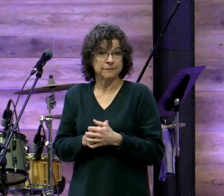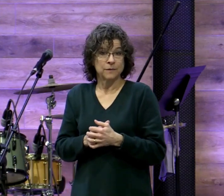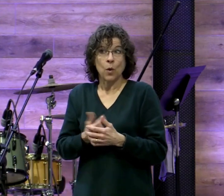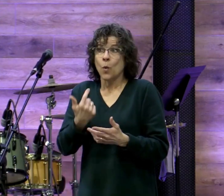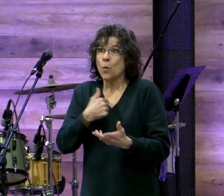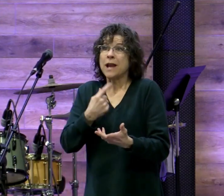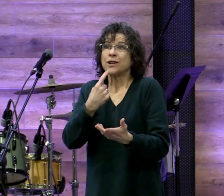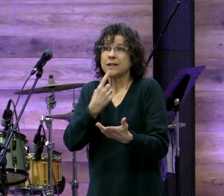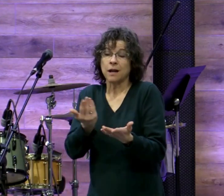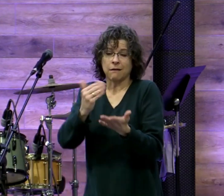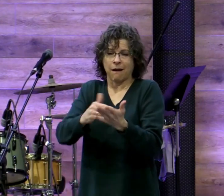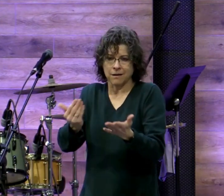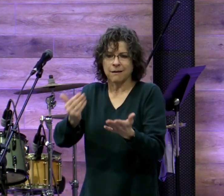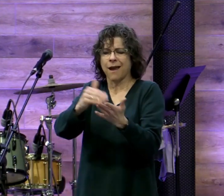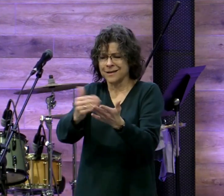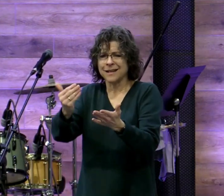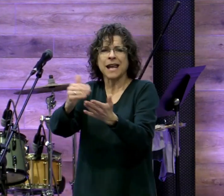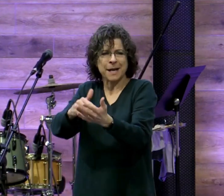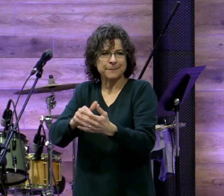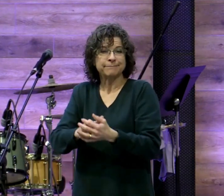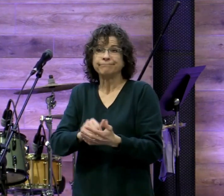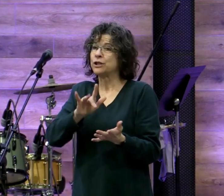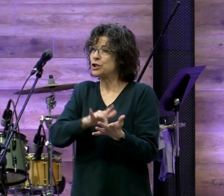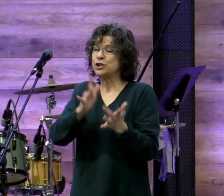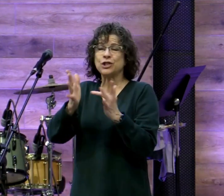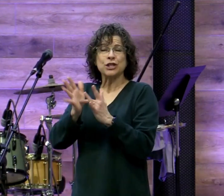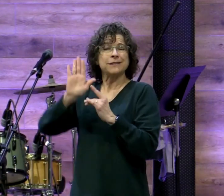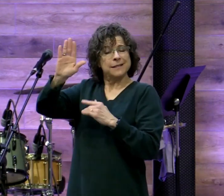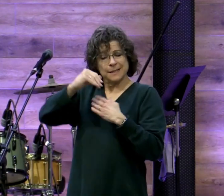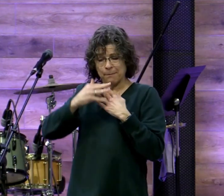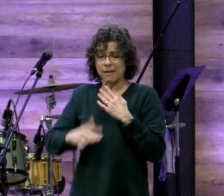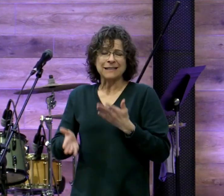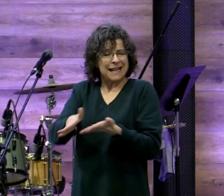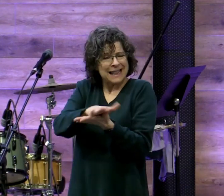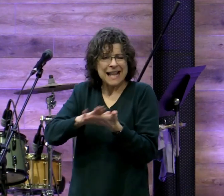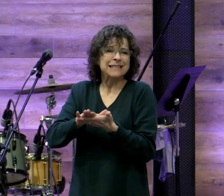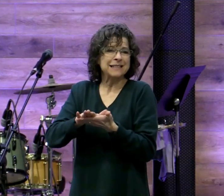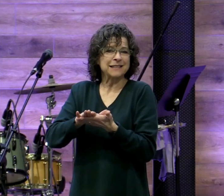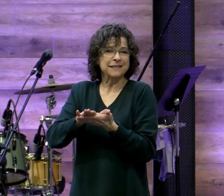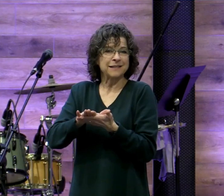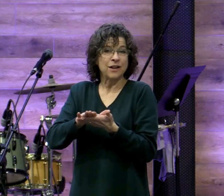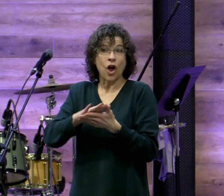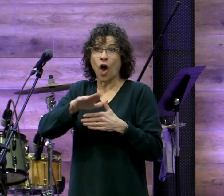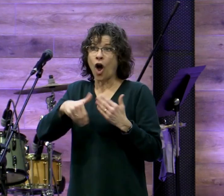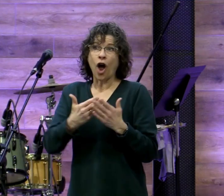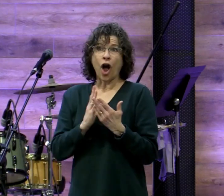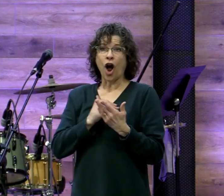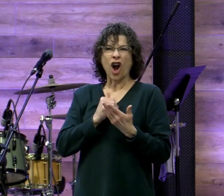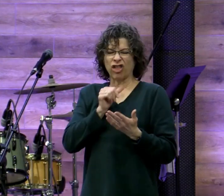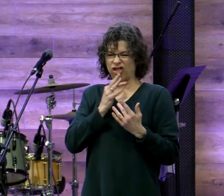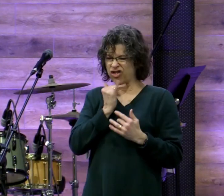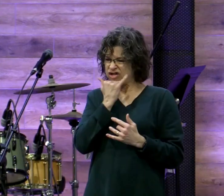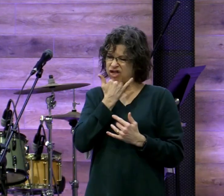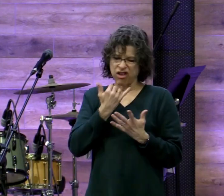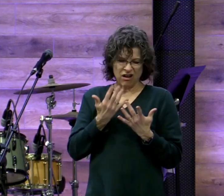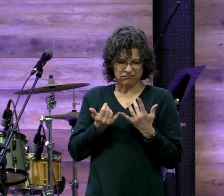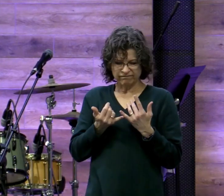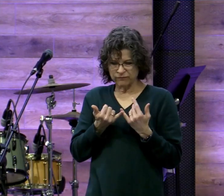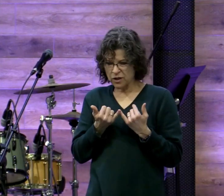We're told over and over again that Jesus' blood cleanses us from our uncleanness and makes us